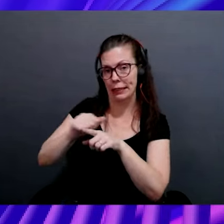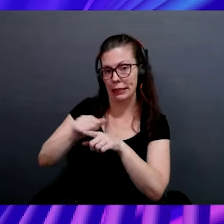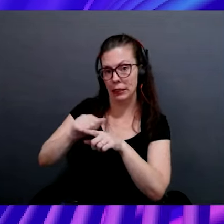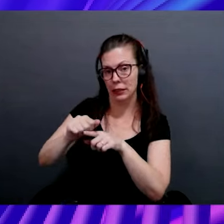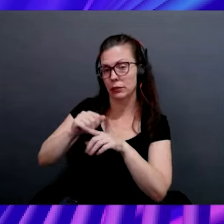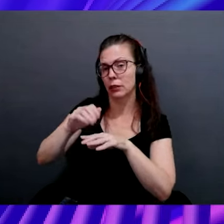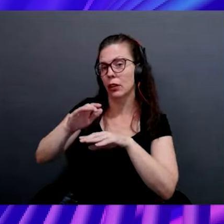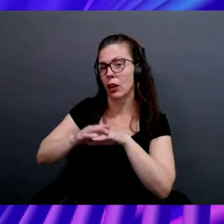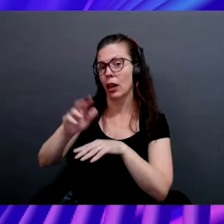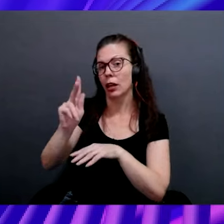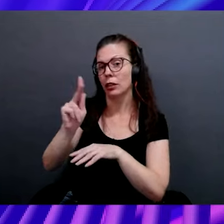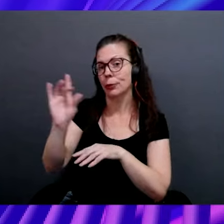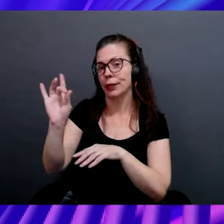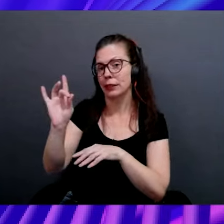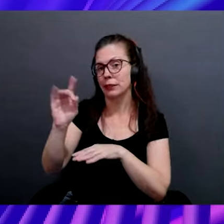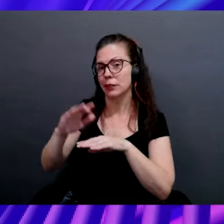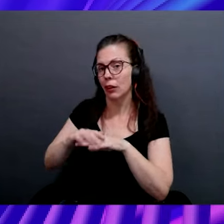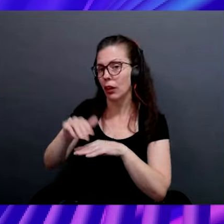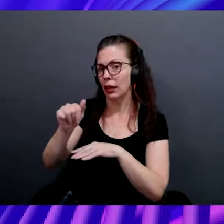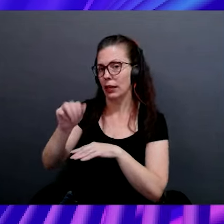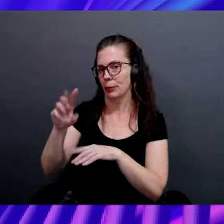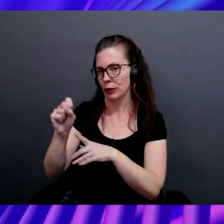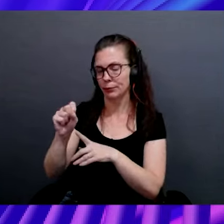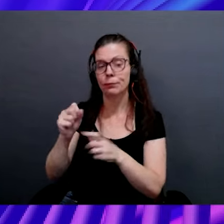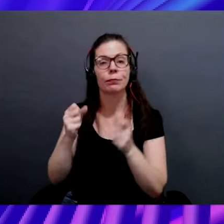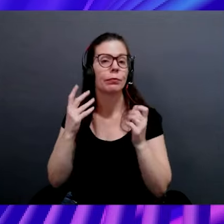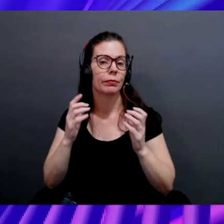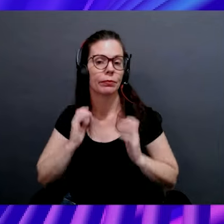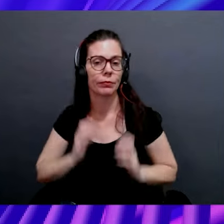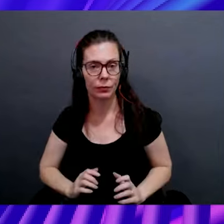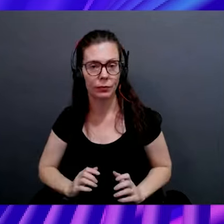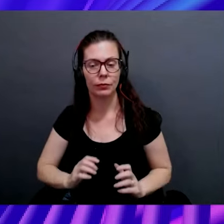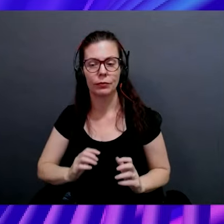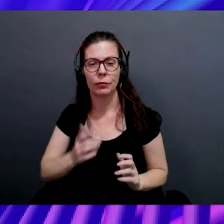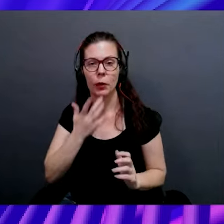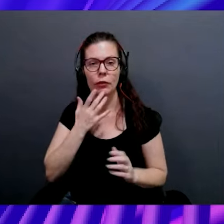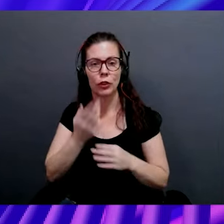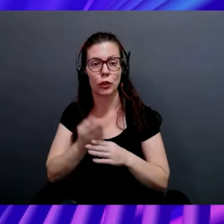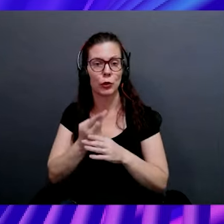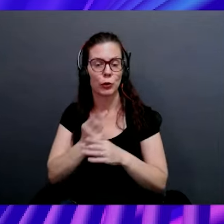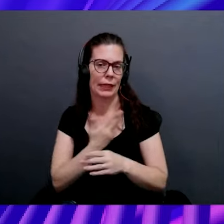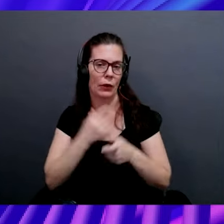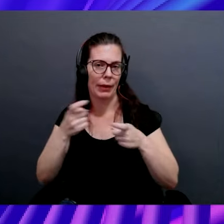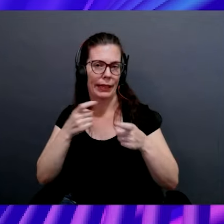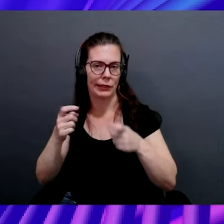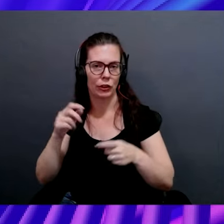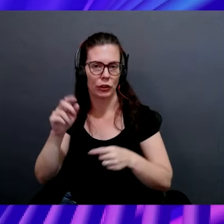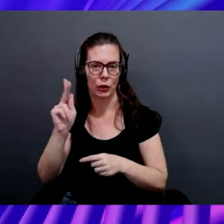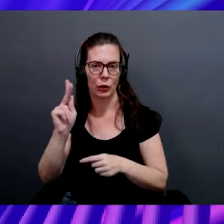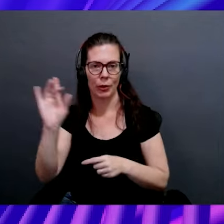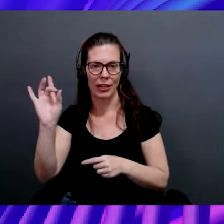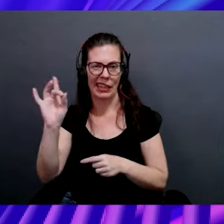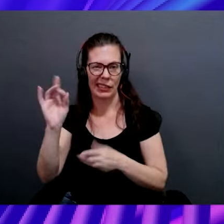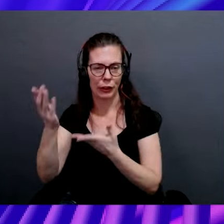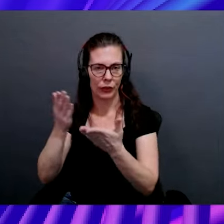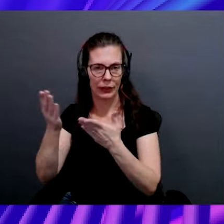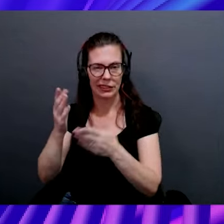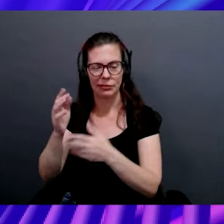on AWS. A lot of customers like using our managed Kubernetes service,